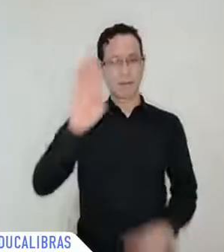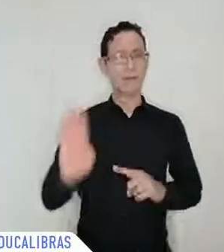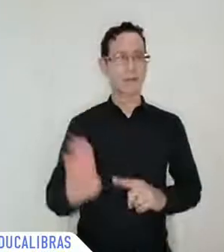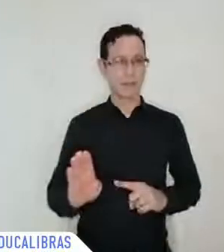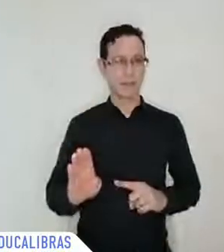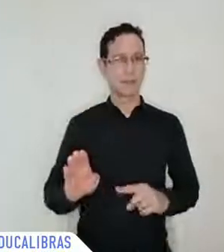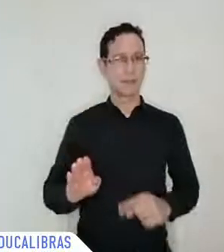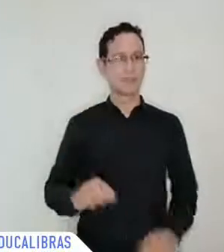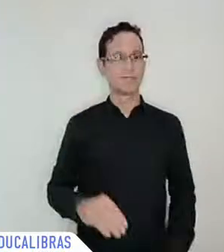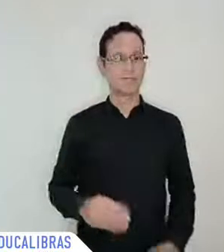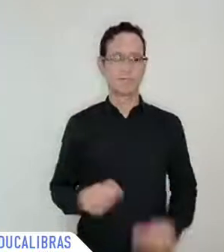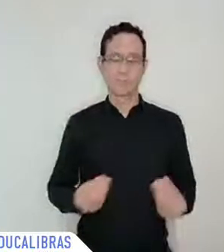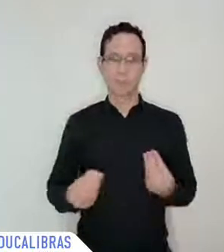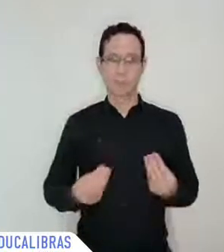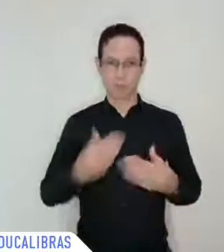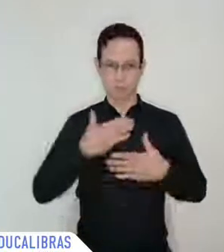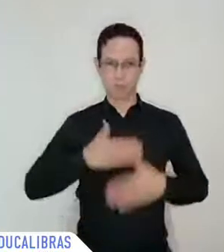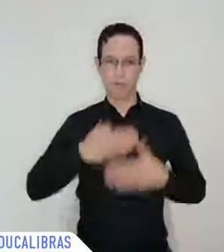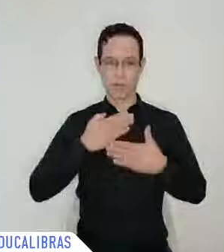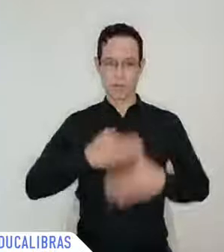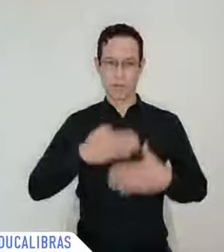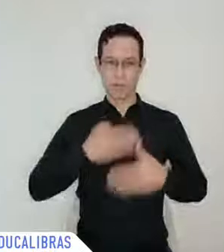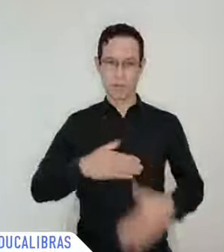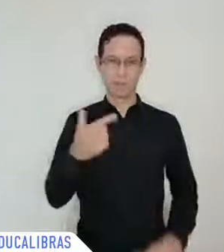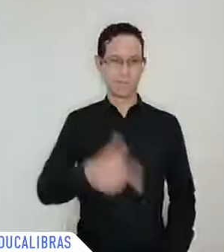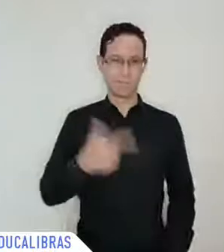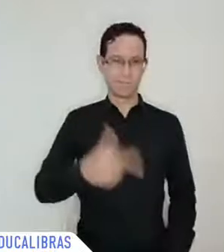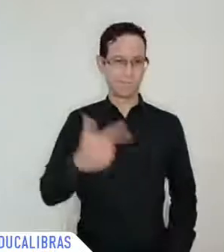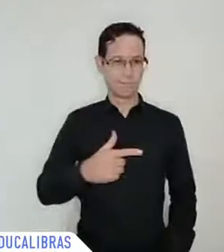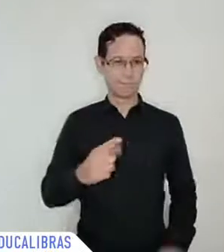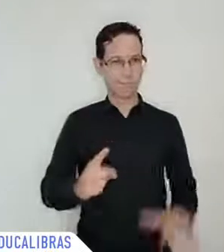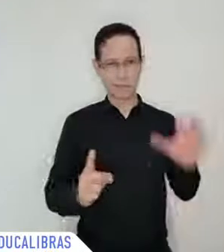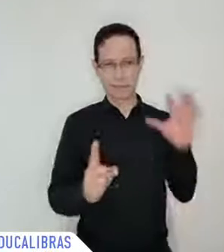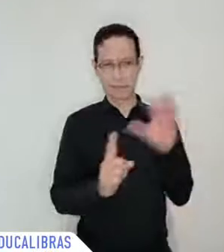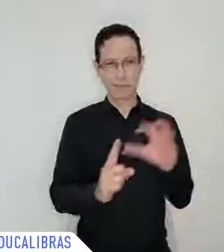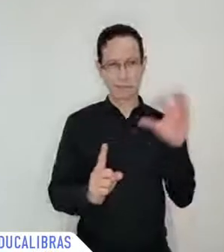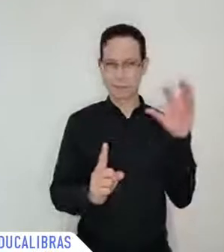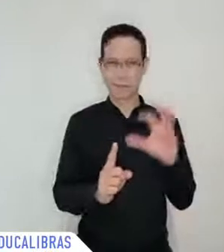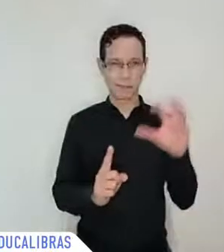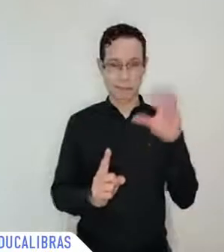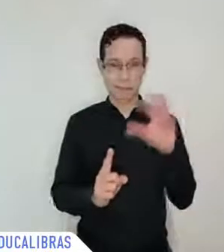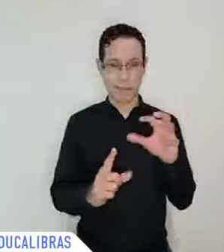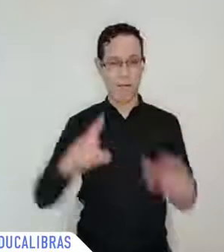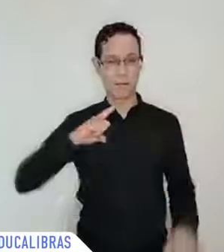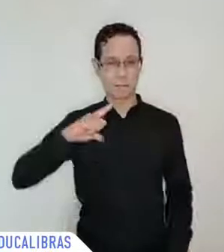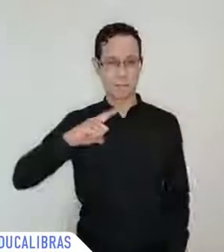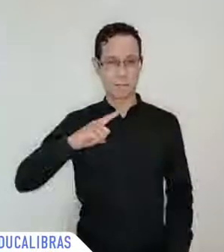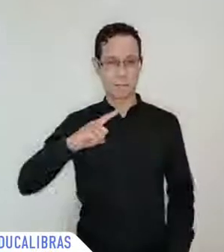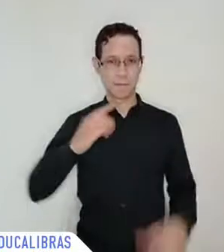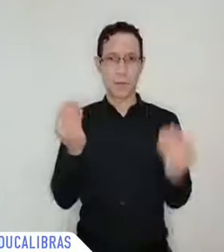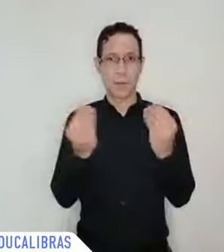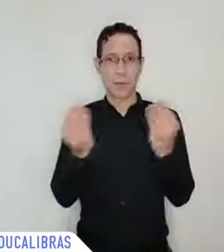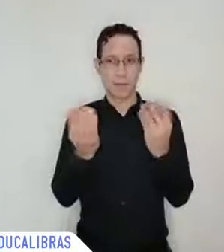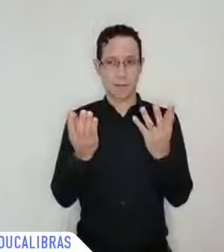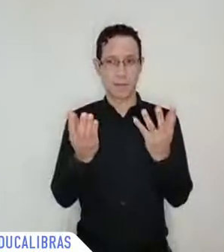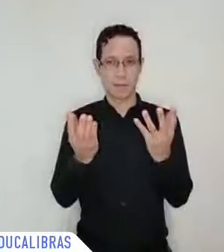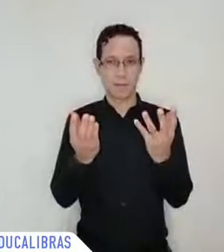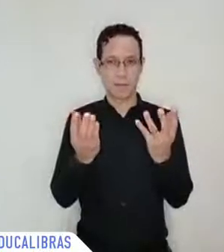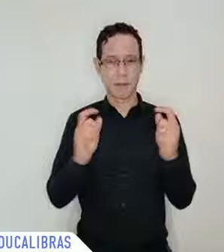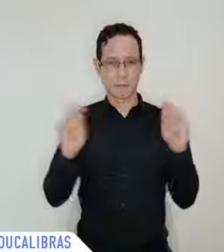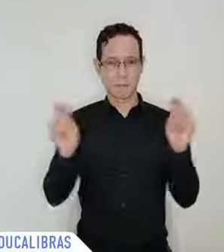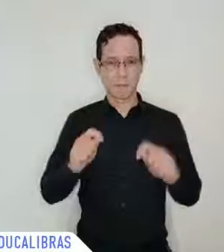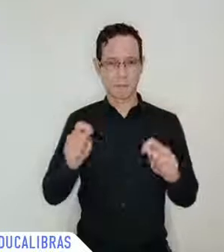academic, I understand that Brazil is not under easy days. We are under threat.